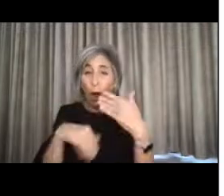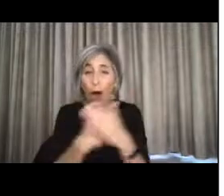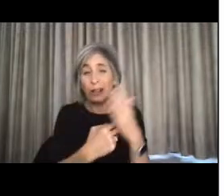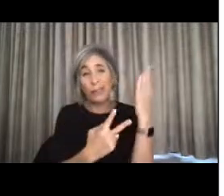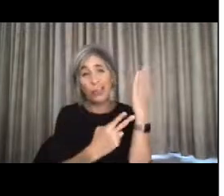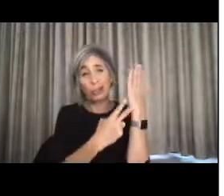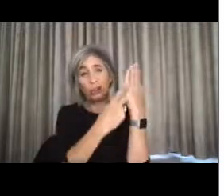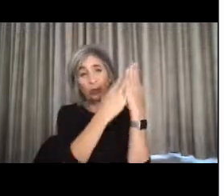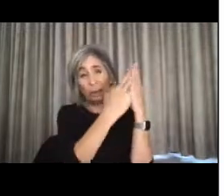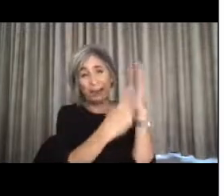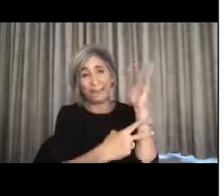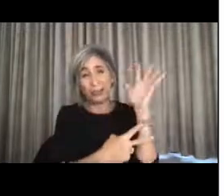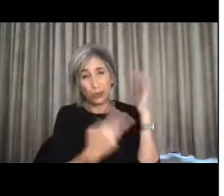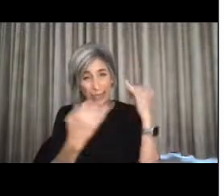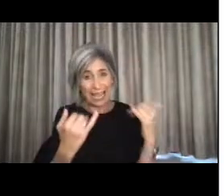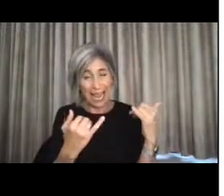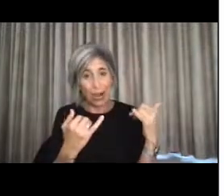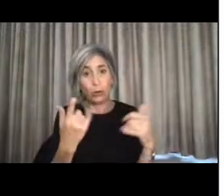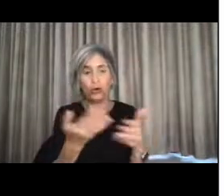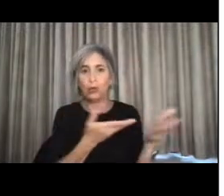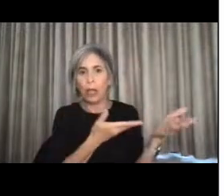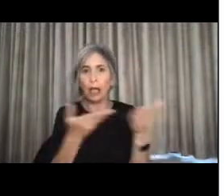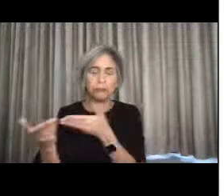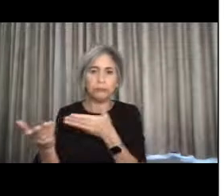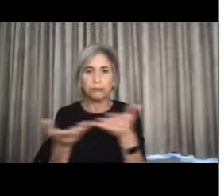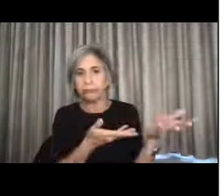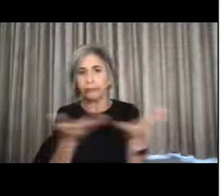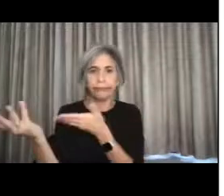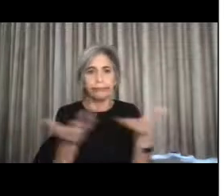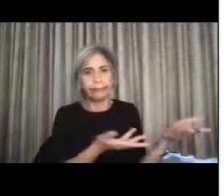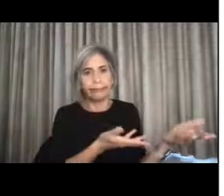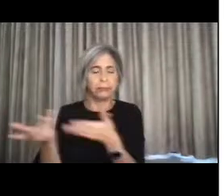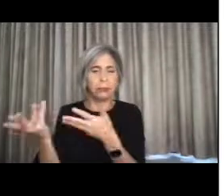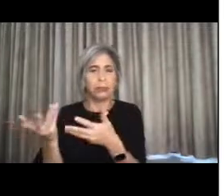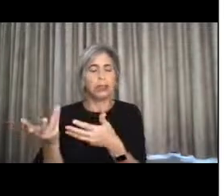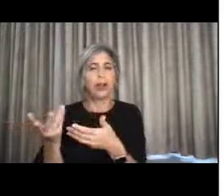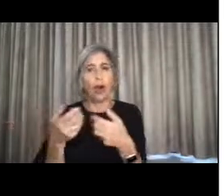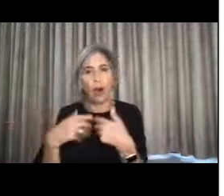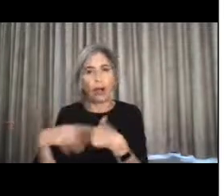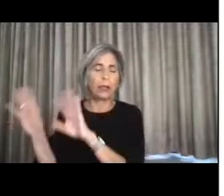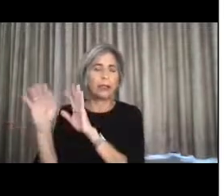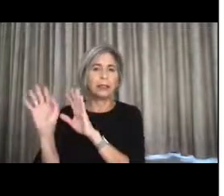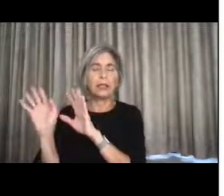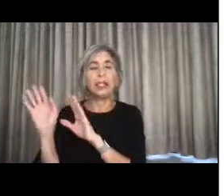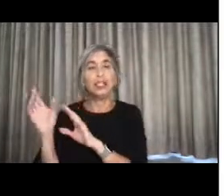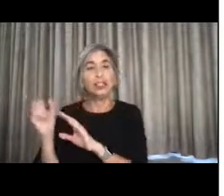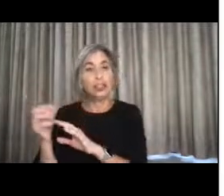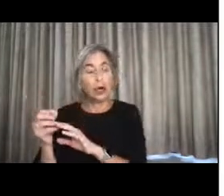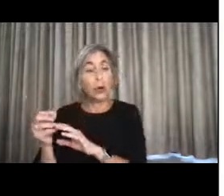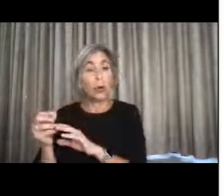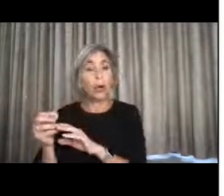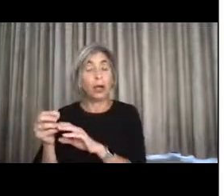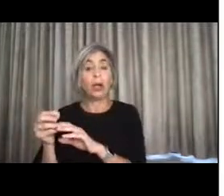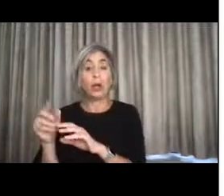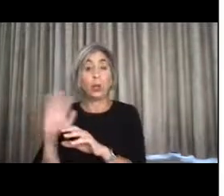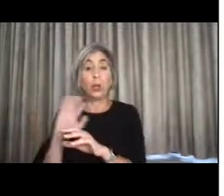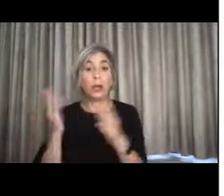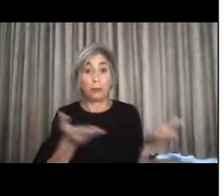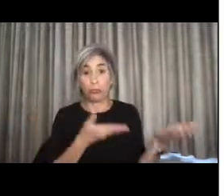trimming so that you can haul that to solid waste. If you could just go over that, we take our debris to solid